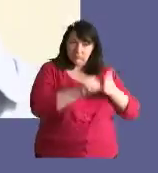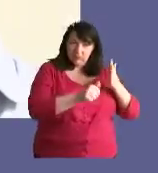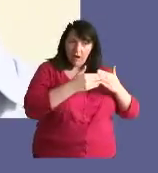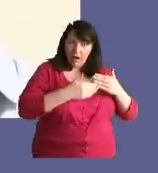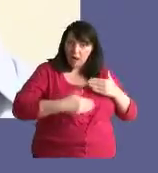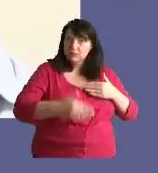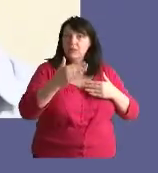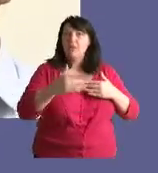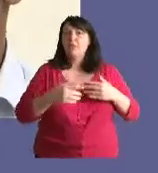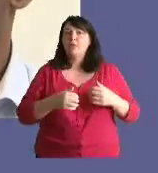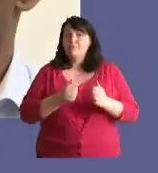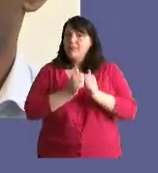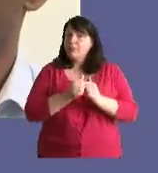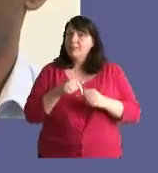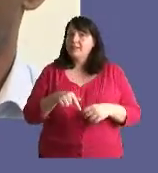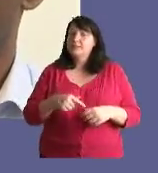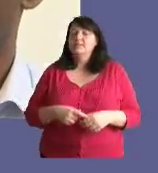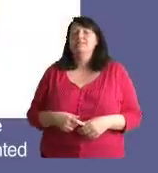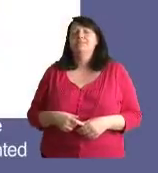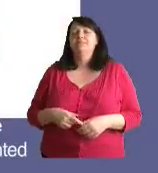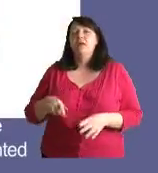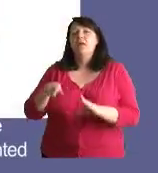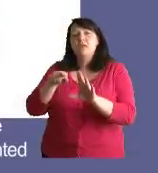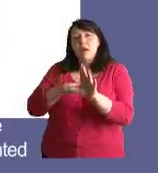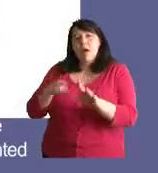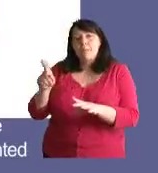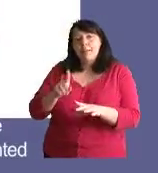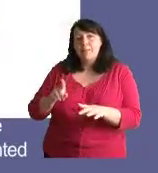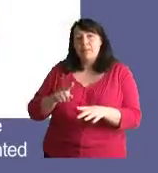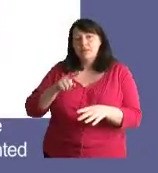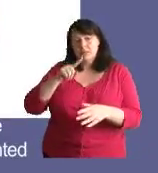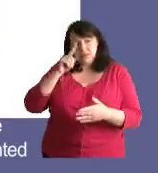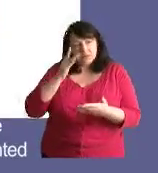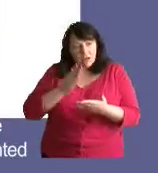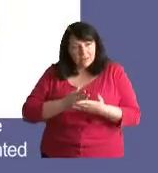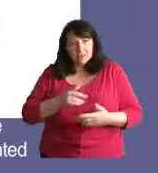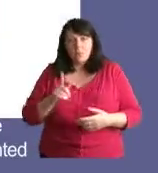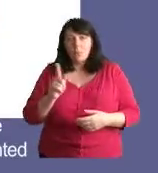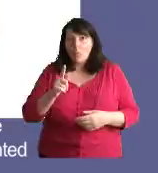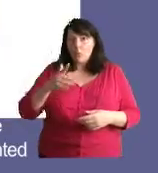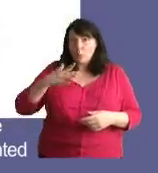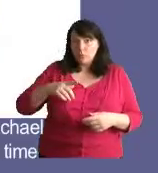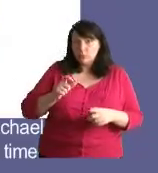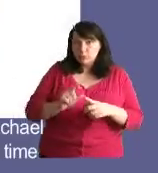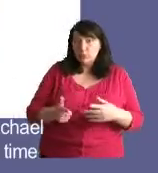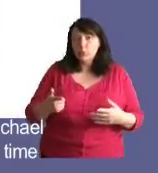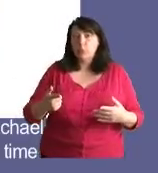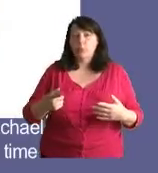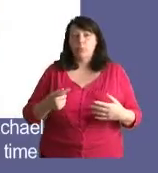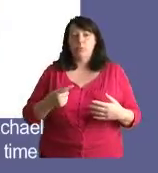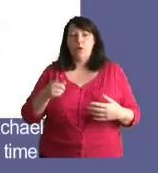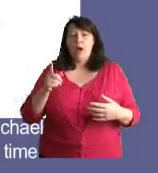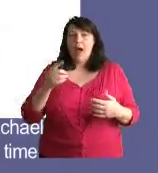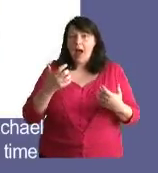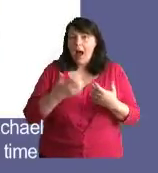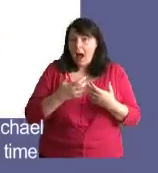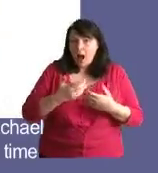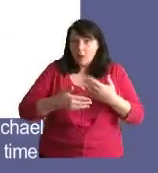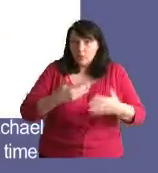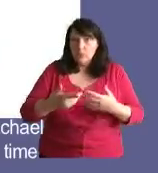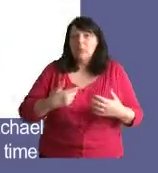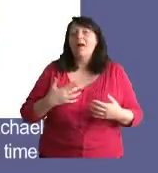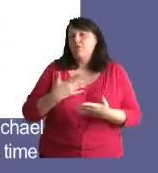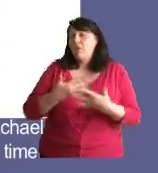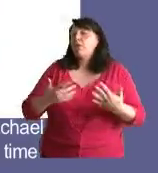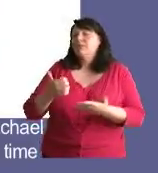start that there is value in this question. It was young people led the research from the beginning, and we decided what we wanted to do, how we wanted to do it, like who wanted to